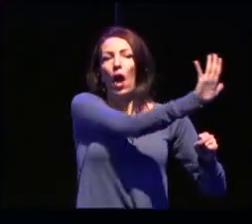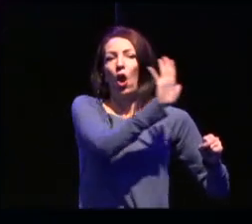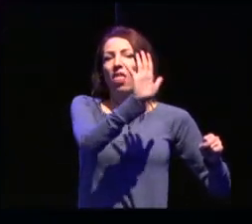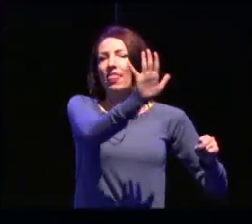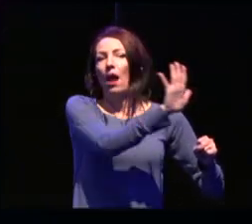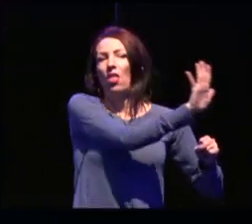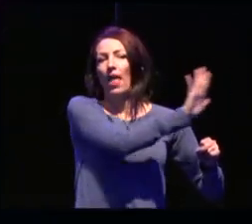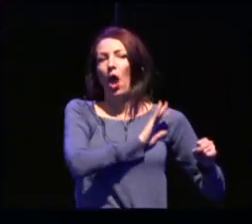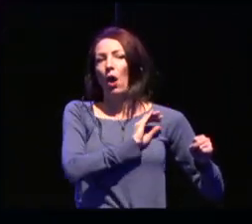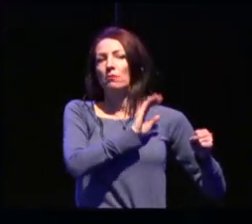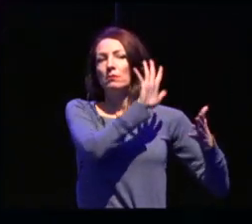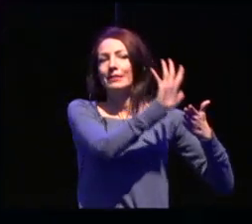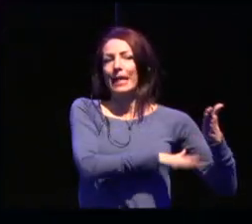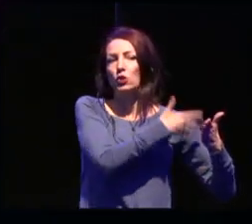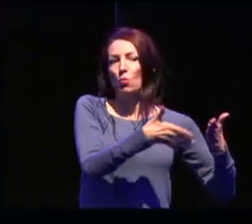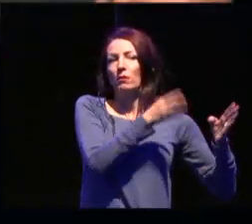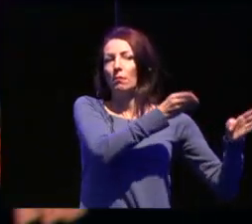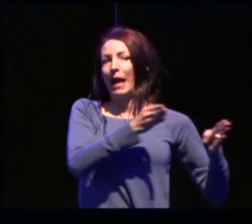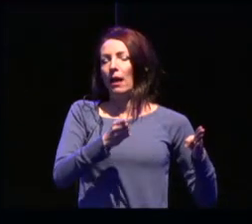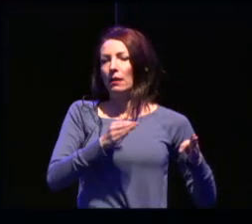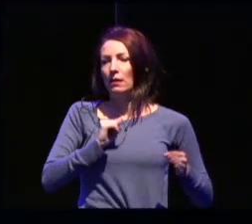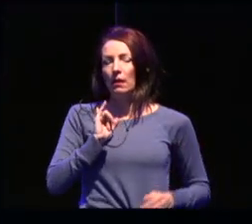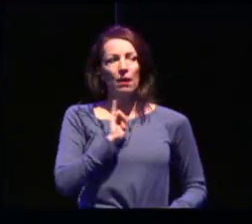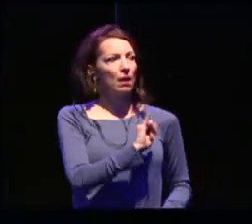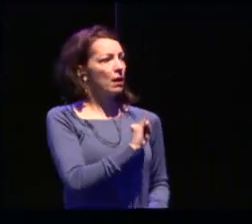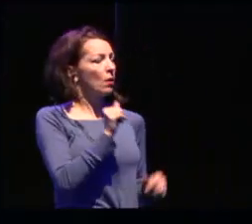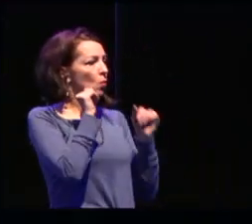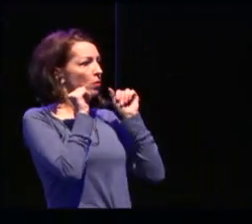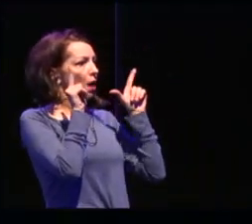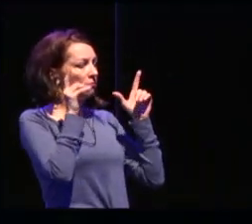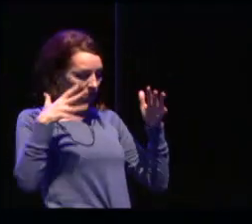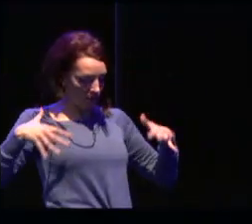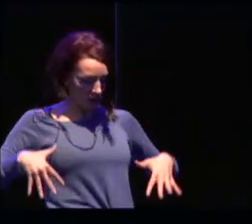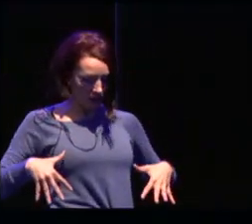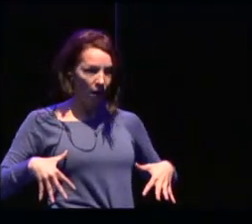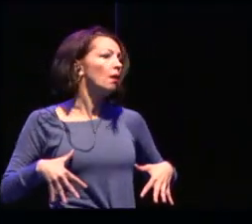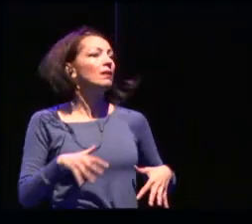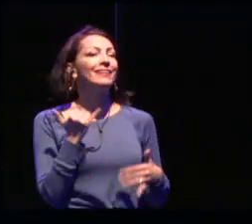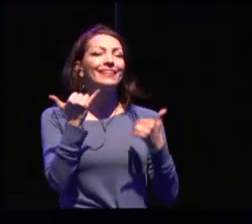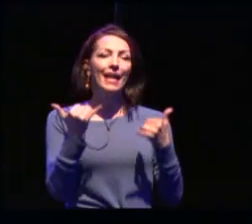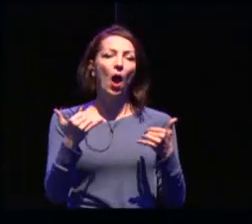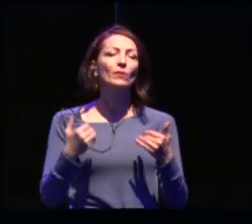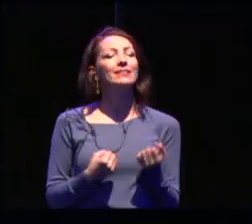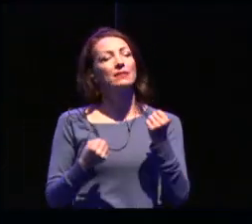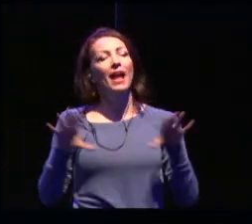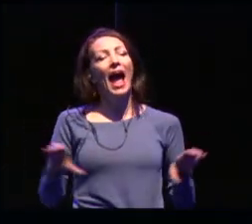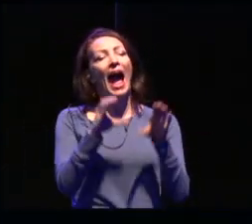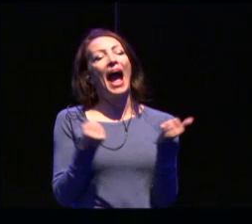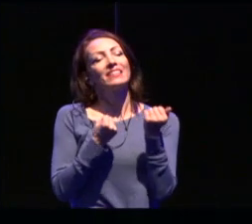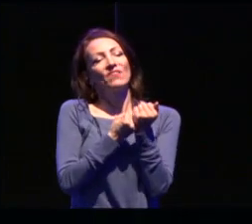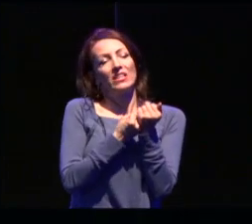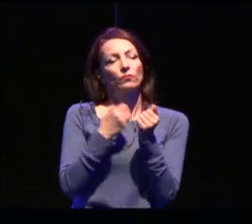somebody else's agenda. And he woke up over there. Now he's an activist for peace and love and harmony